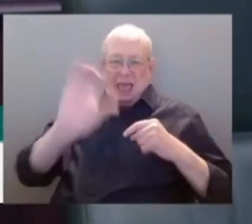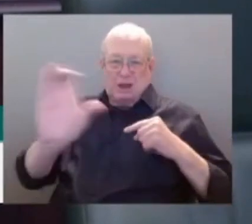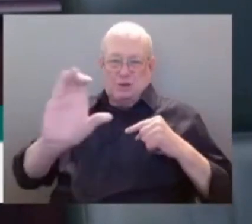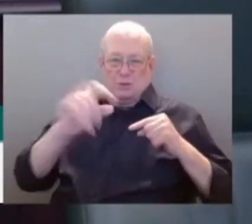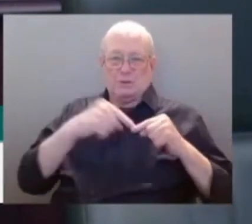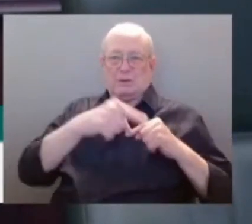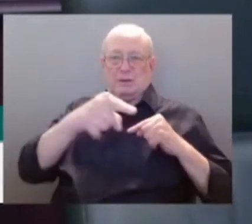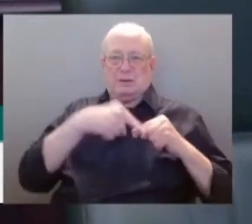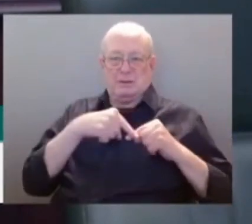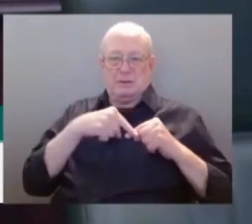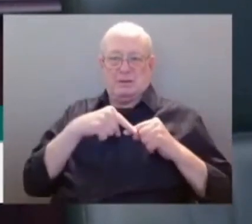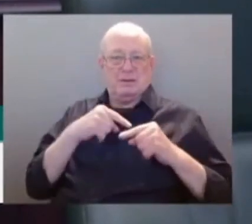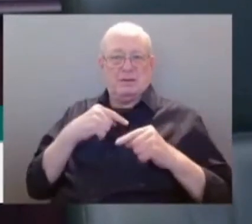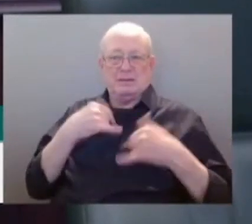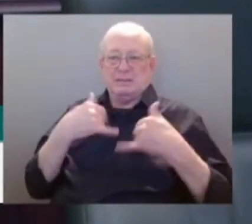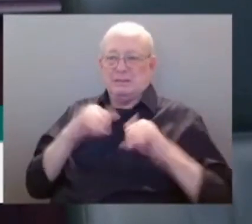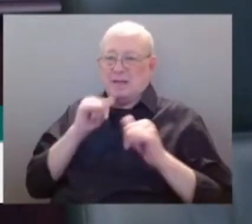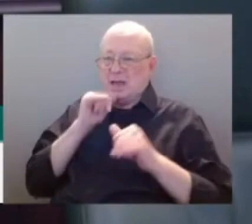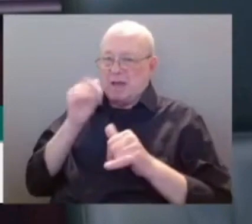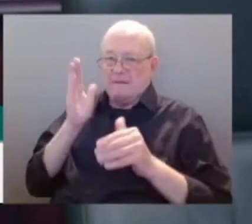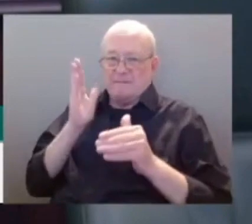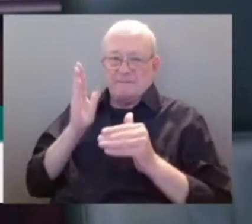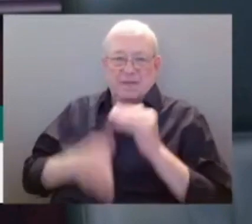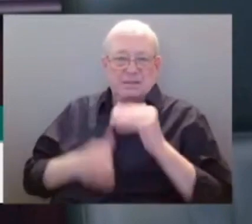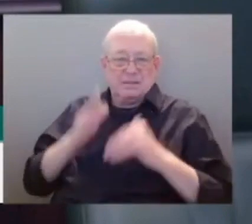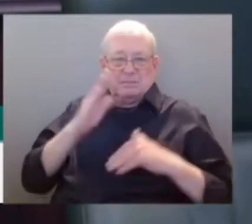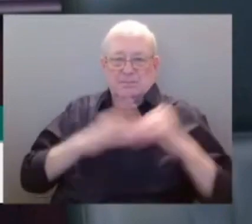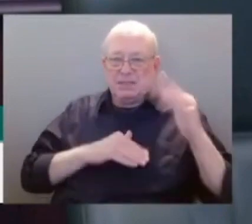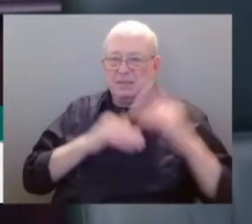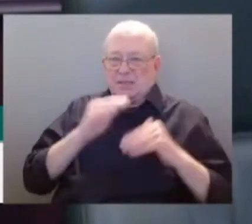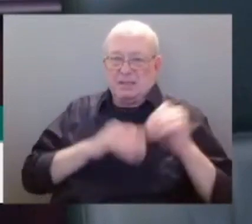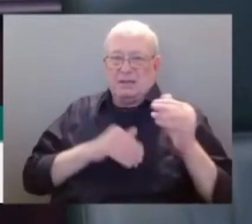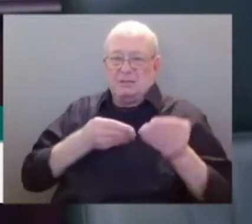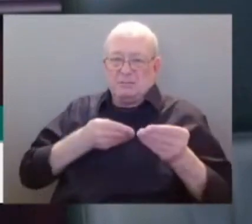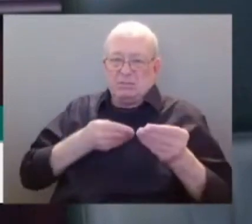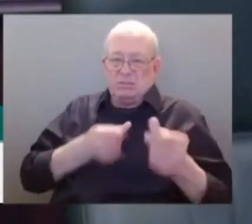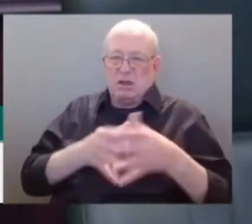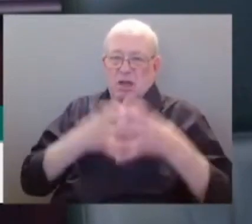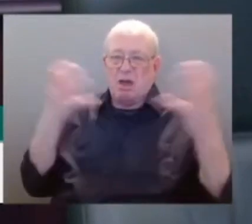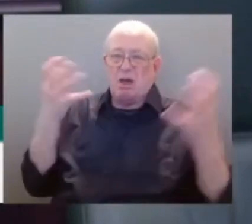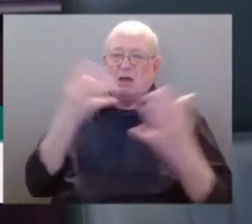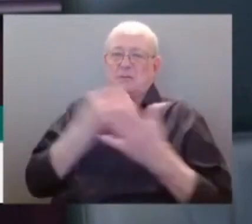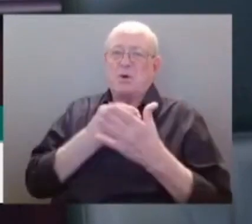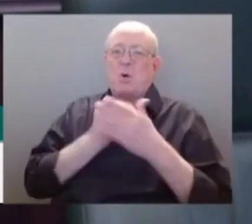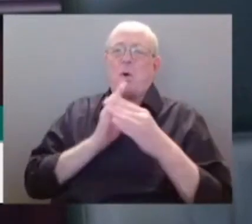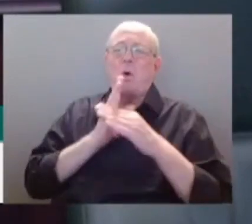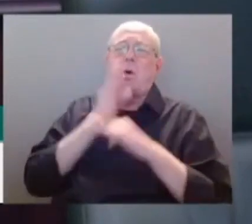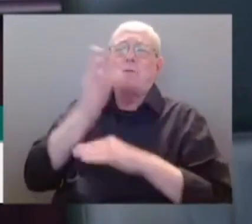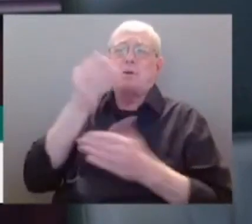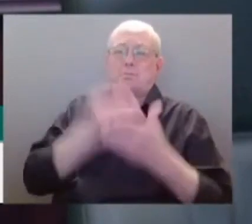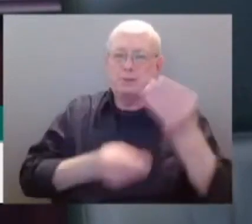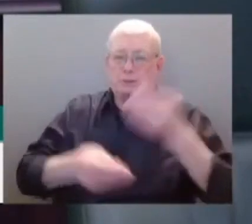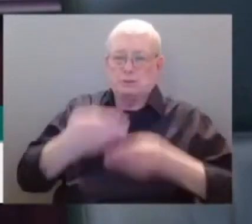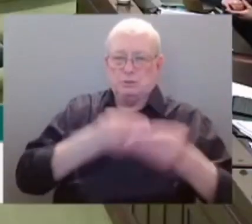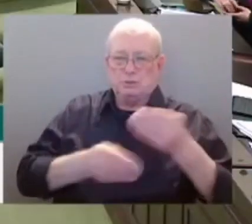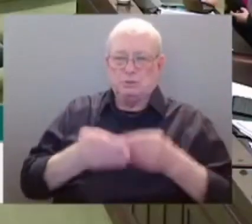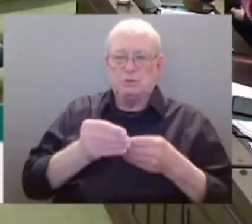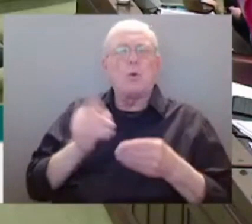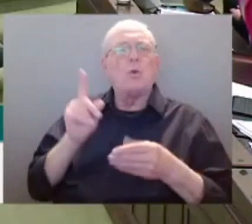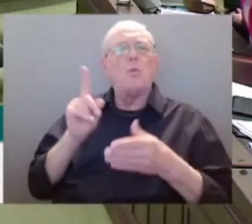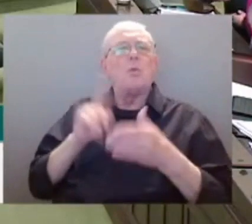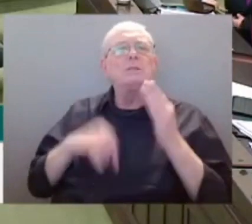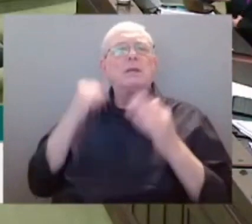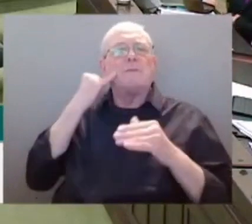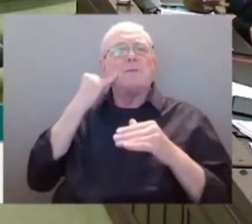have taken longer and cost more money than originally planned? And what will happen if it does flood this year and these aren't done?